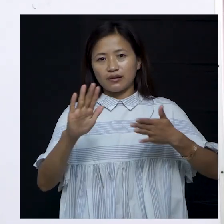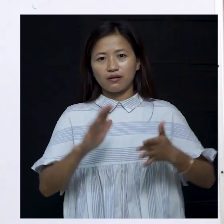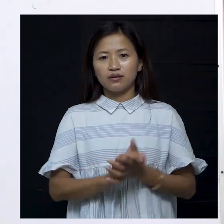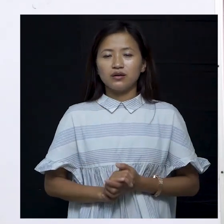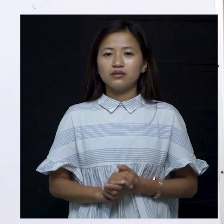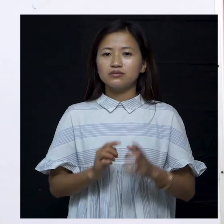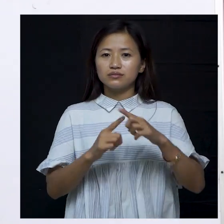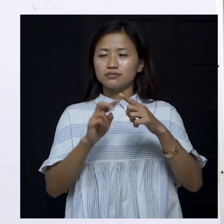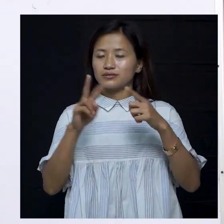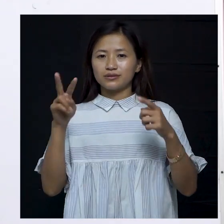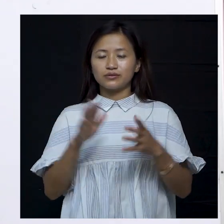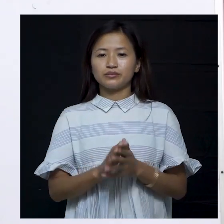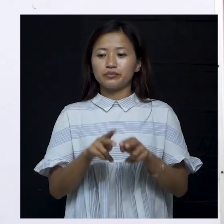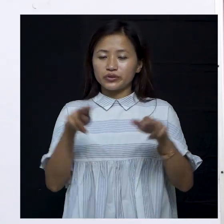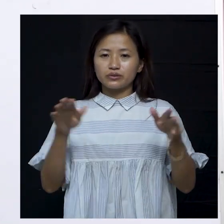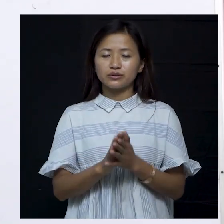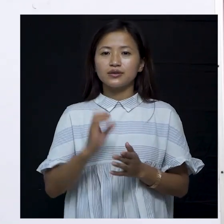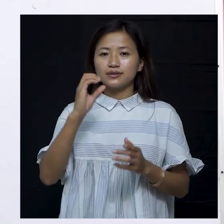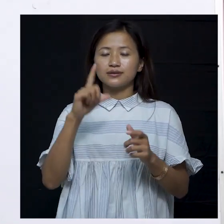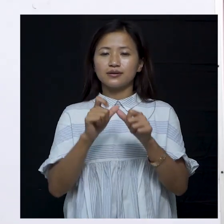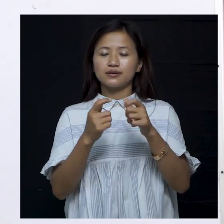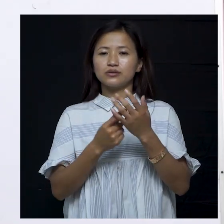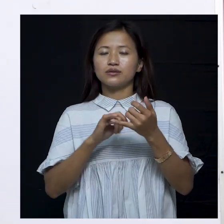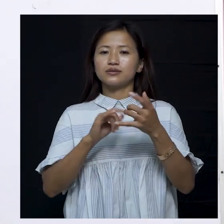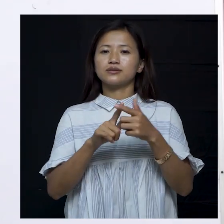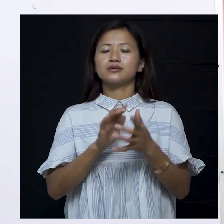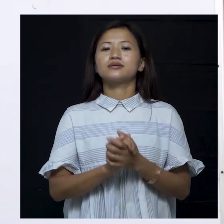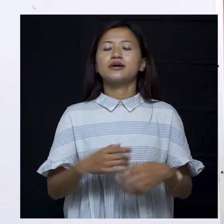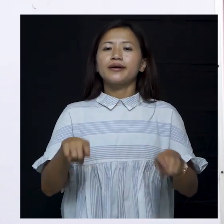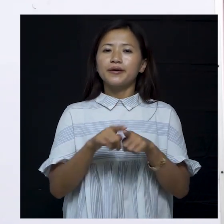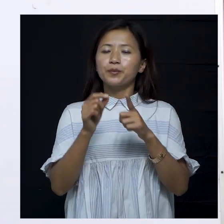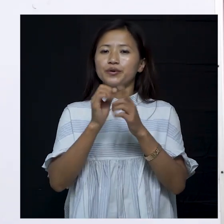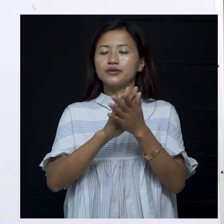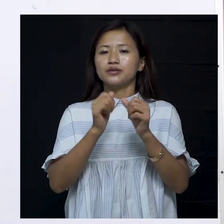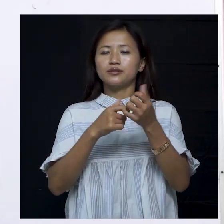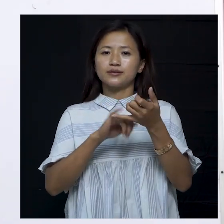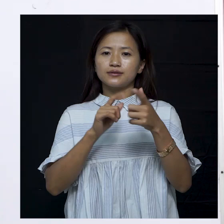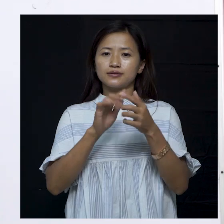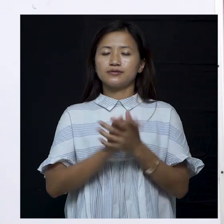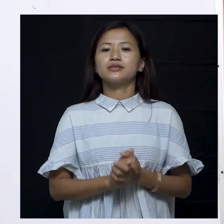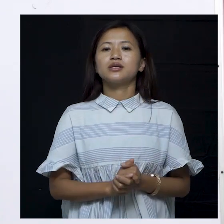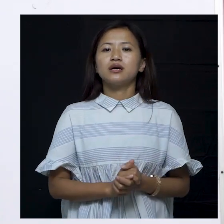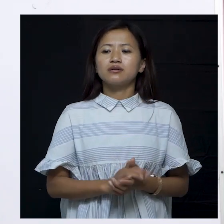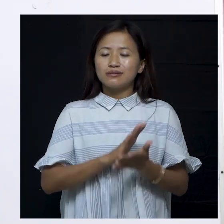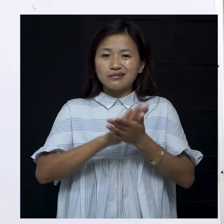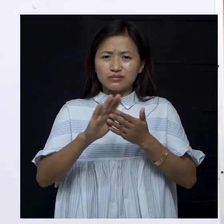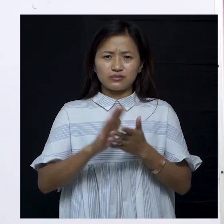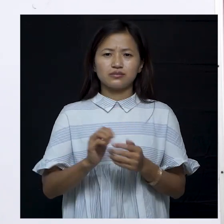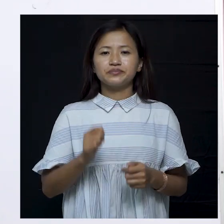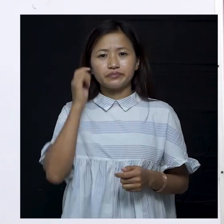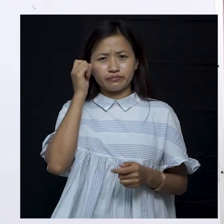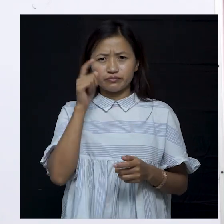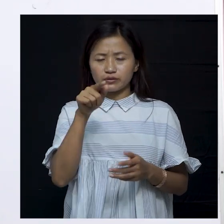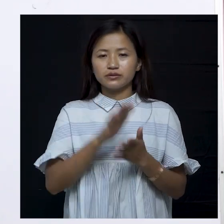the types of the difference between a clause and a phrase, right? By now, I assume that you are clear with clause, but for those